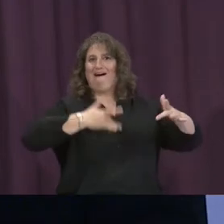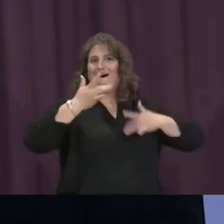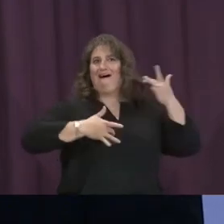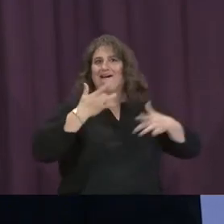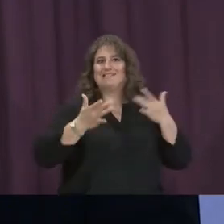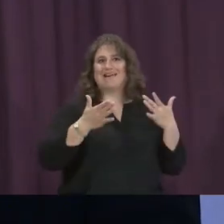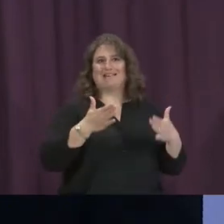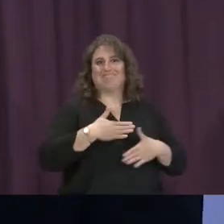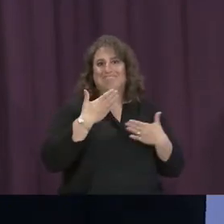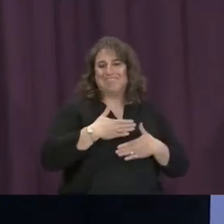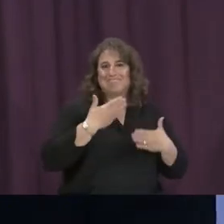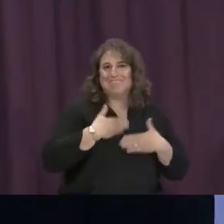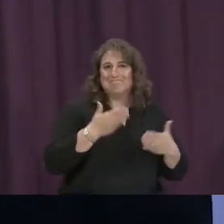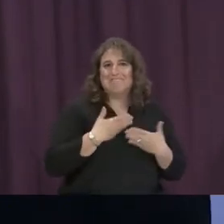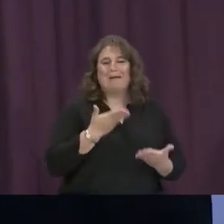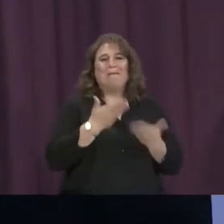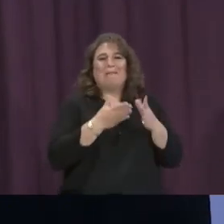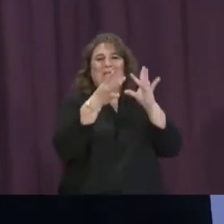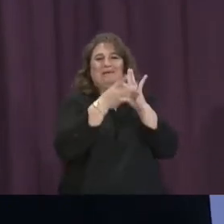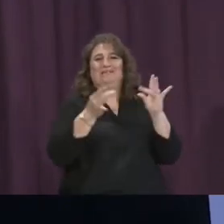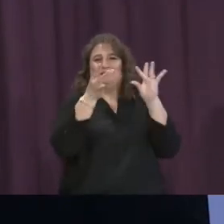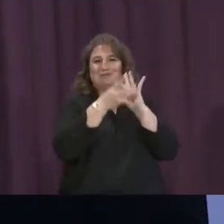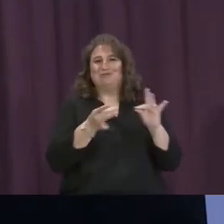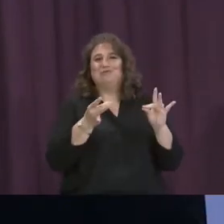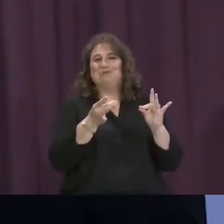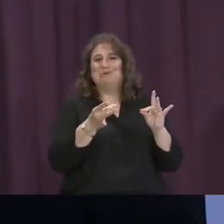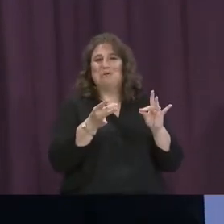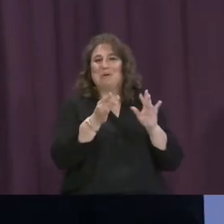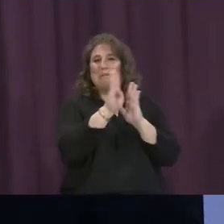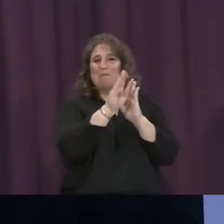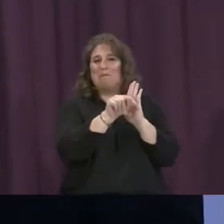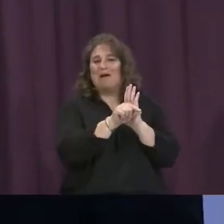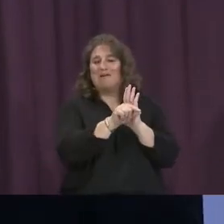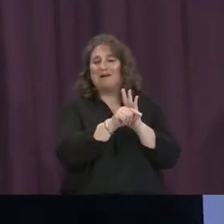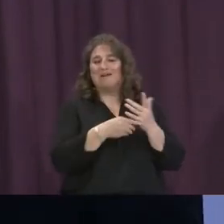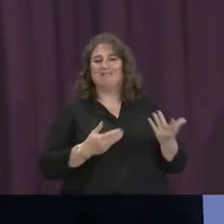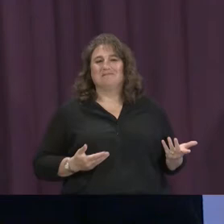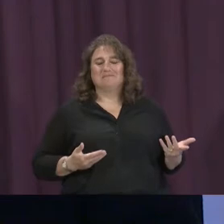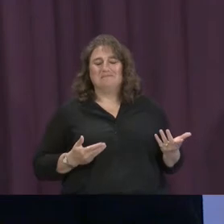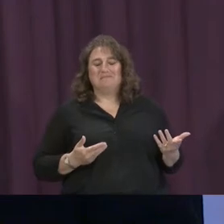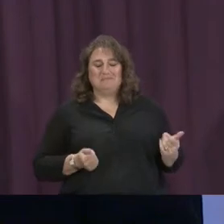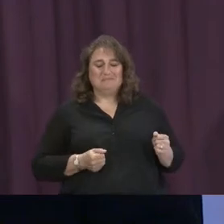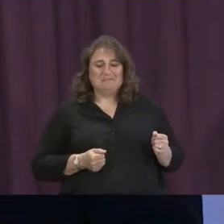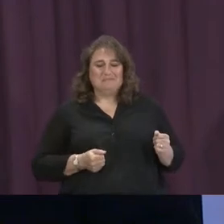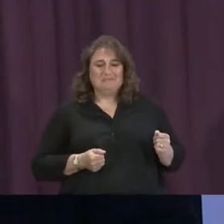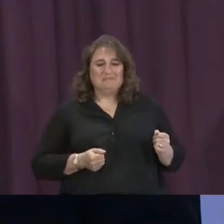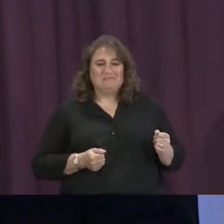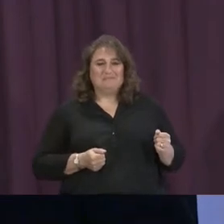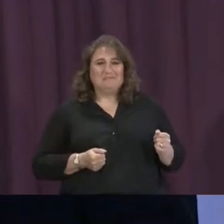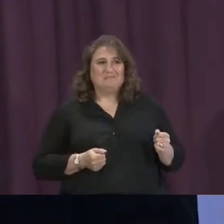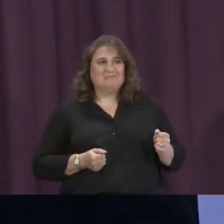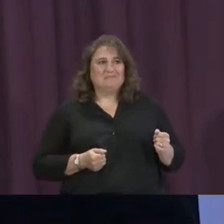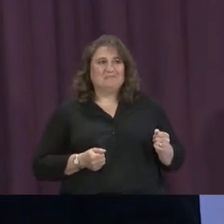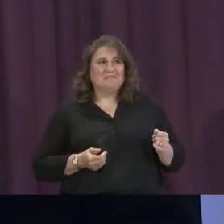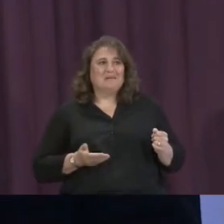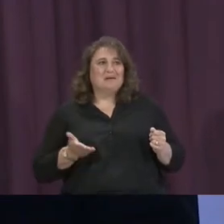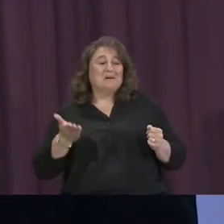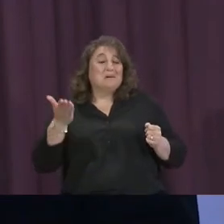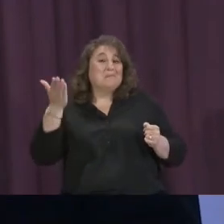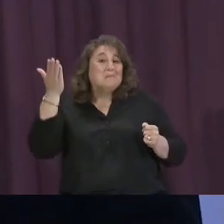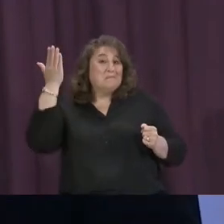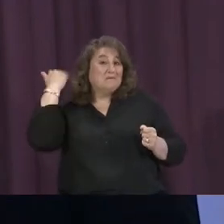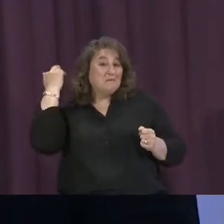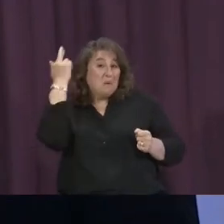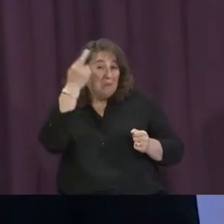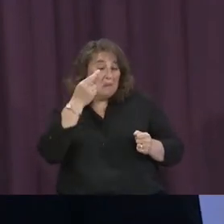maybe there's a story behind that, you know, and, um, that is something where, some people might think that there's a